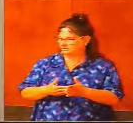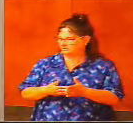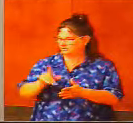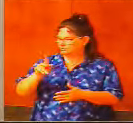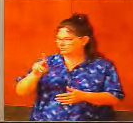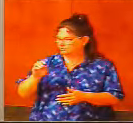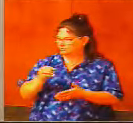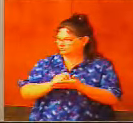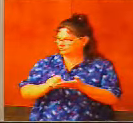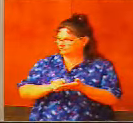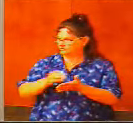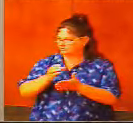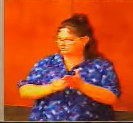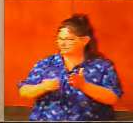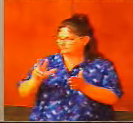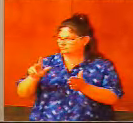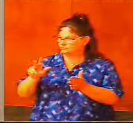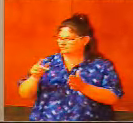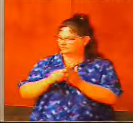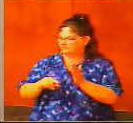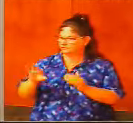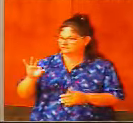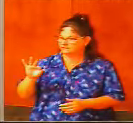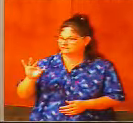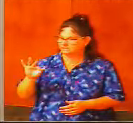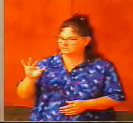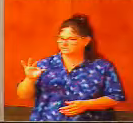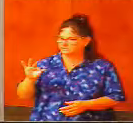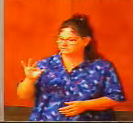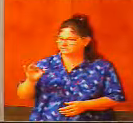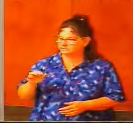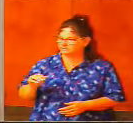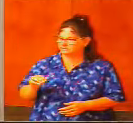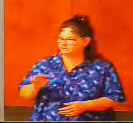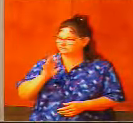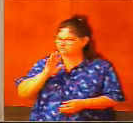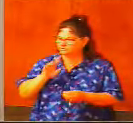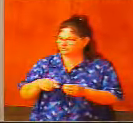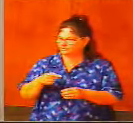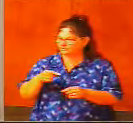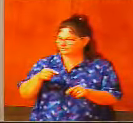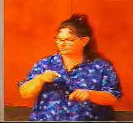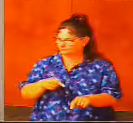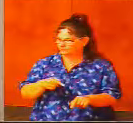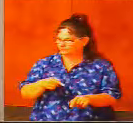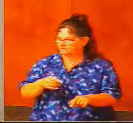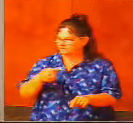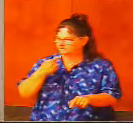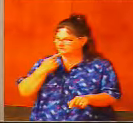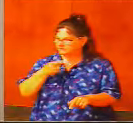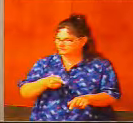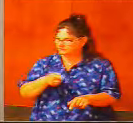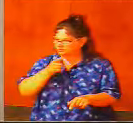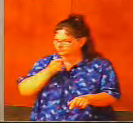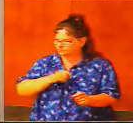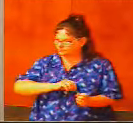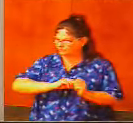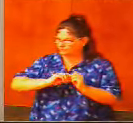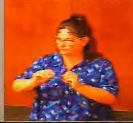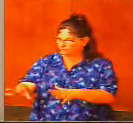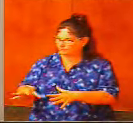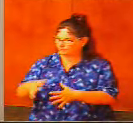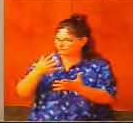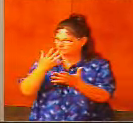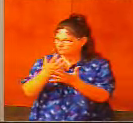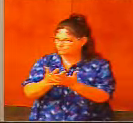Luke writes in Luke 23 and verse 19, speaking of Barabbas, he says, who had been thrown into